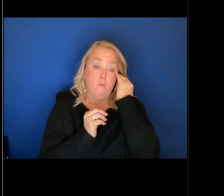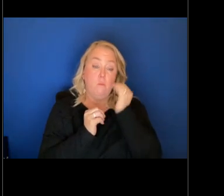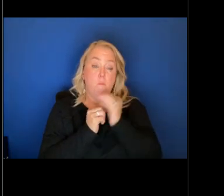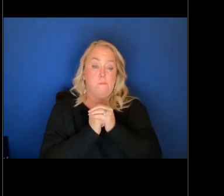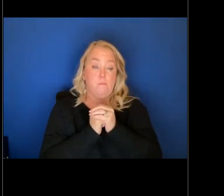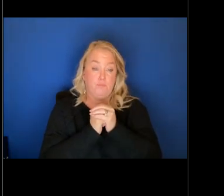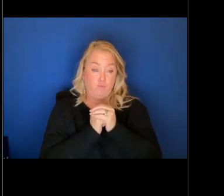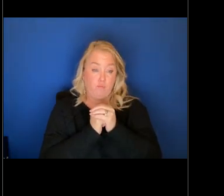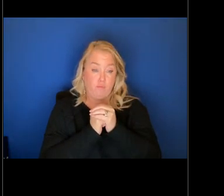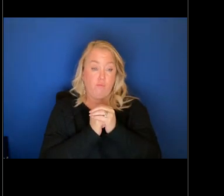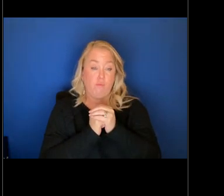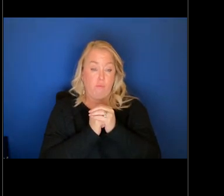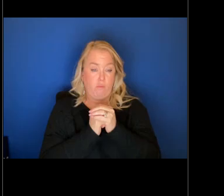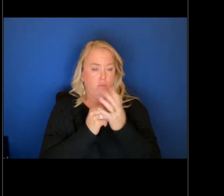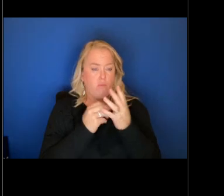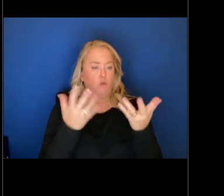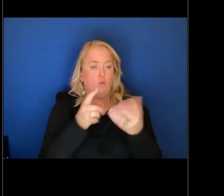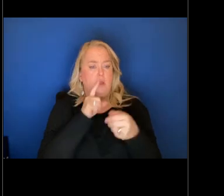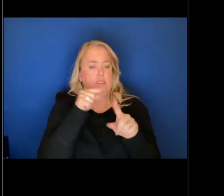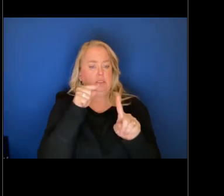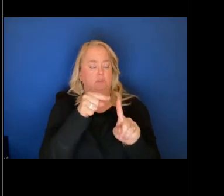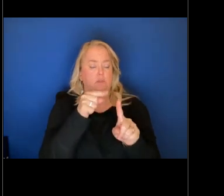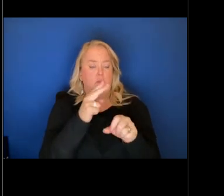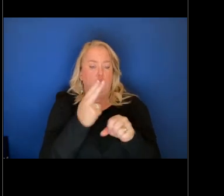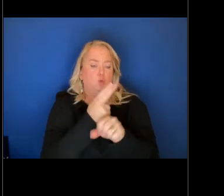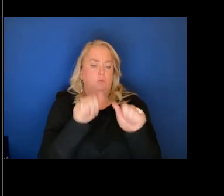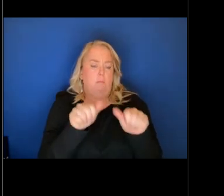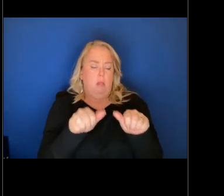What is a usable kitchen?